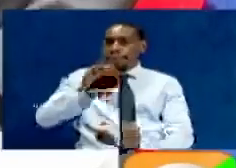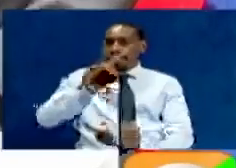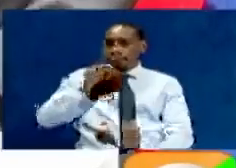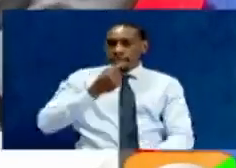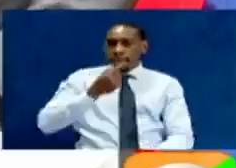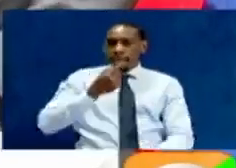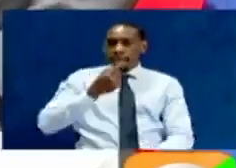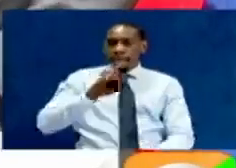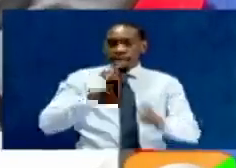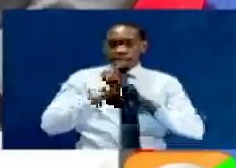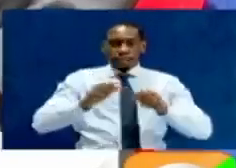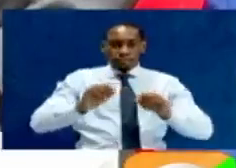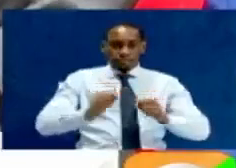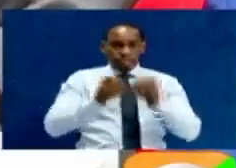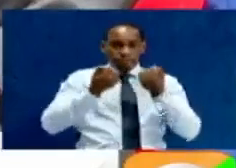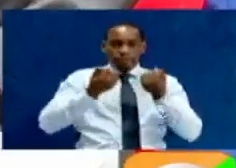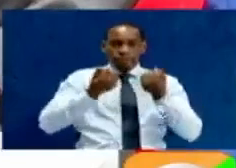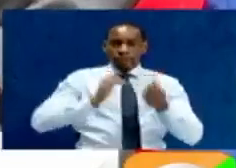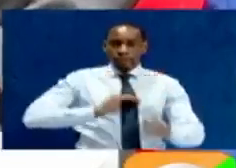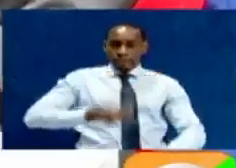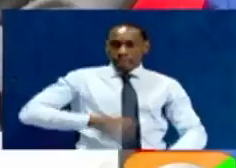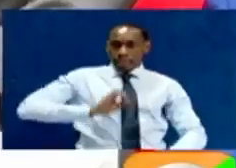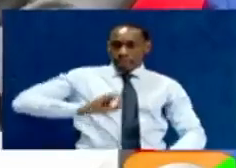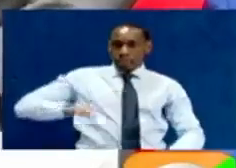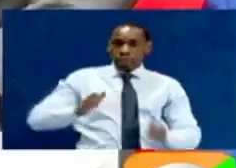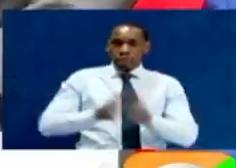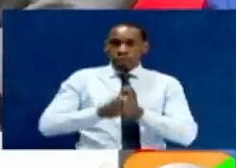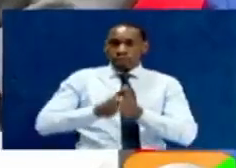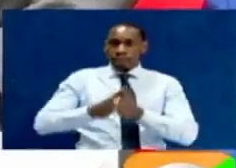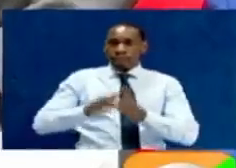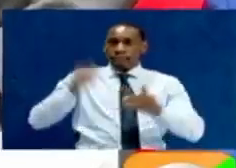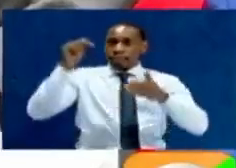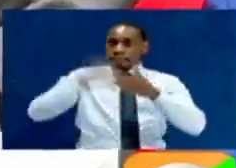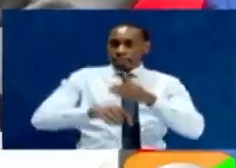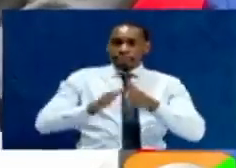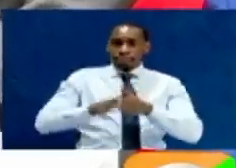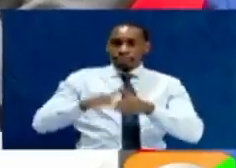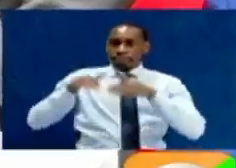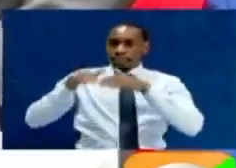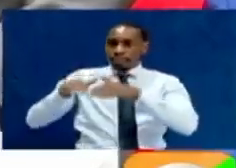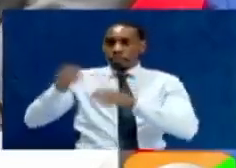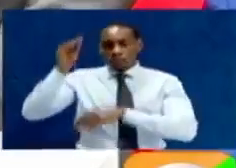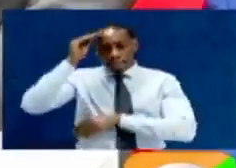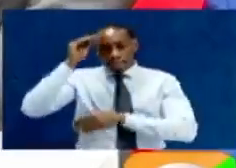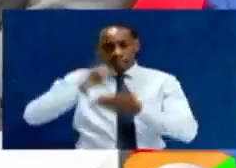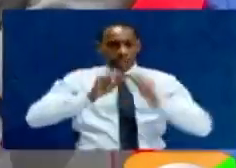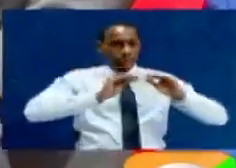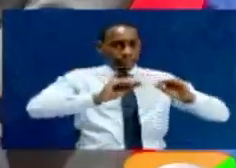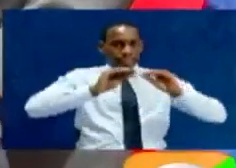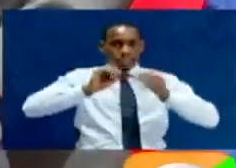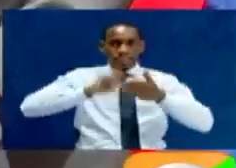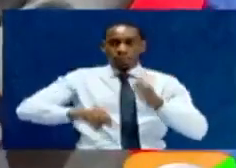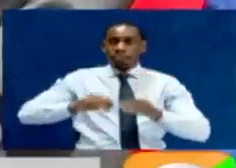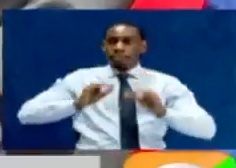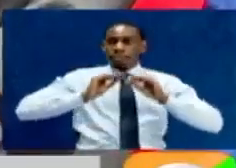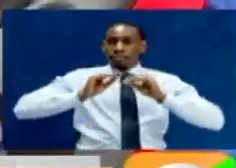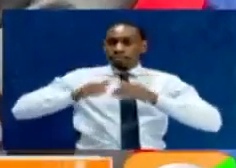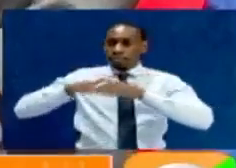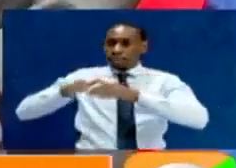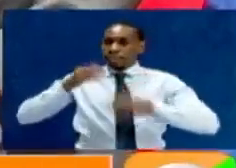contraceptives, safe abortion, and comprehensive sexuality education, which teaches that sex is for